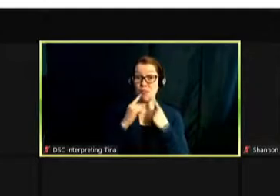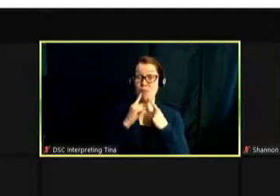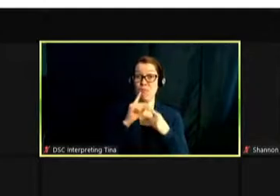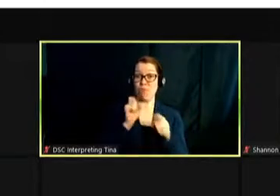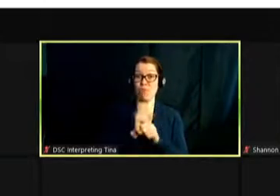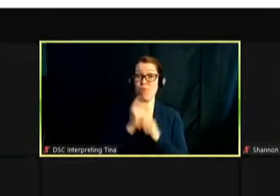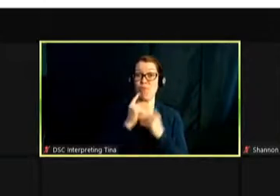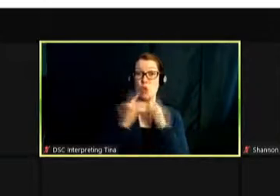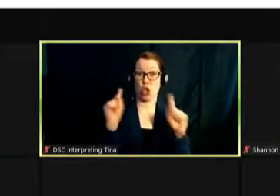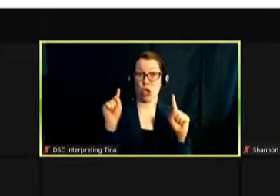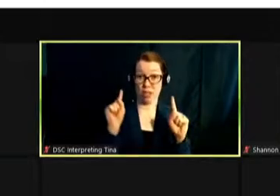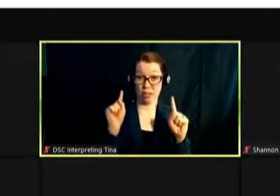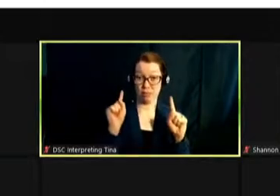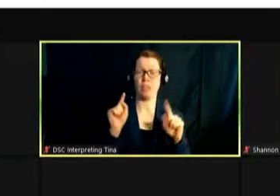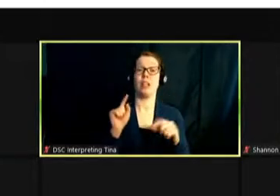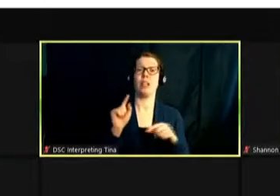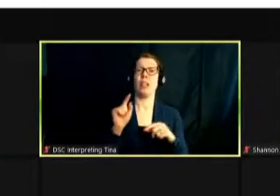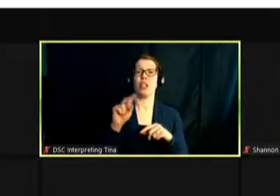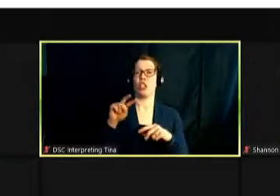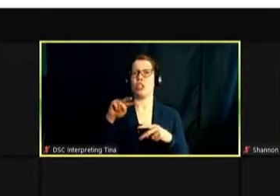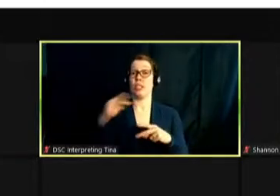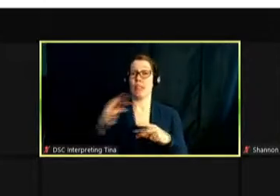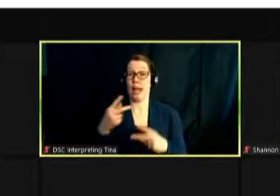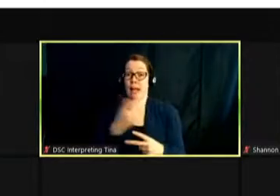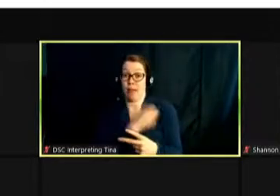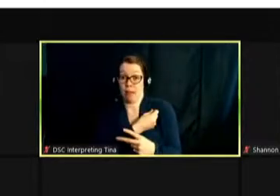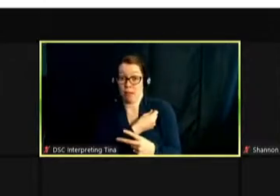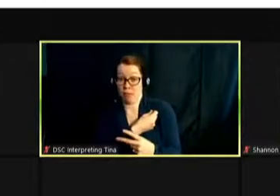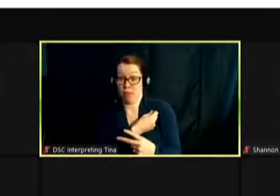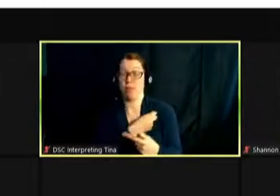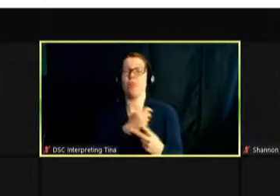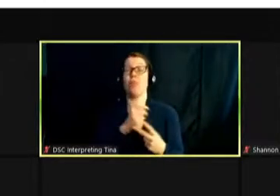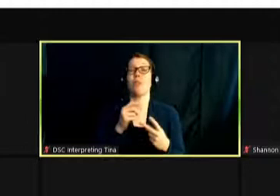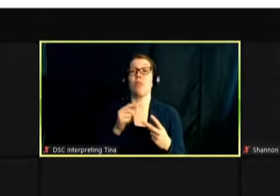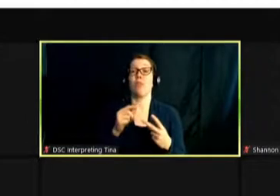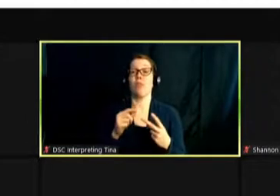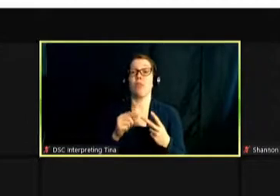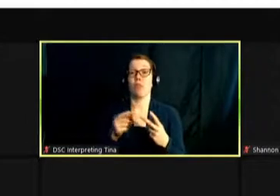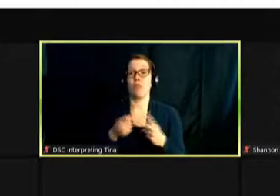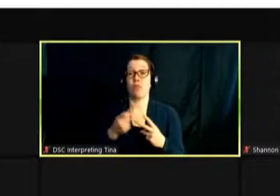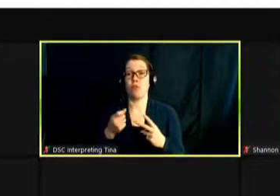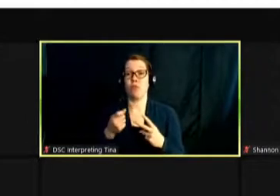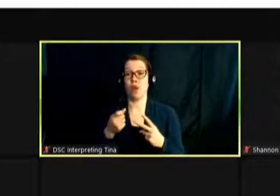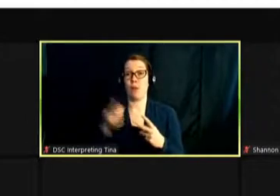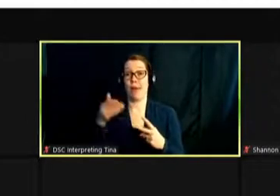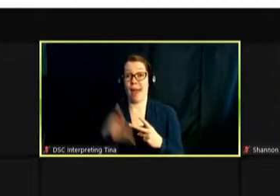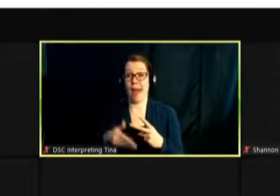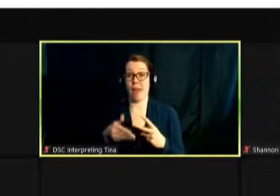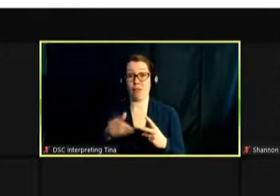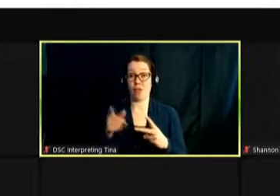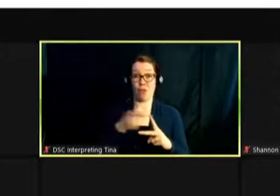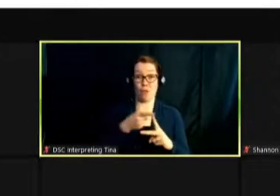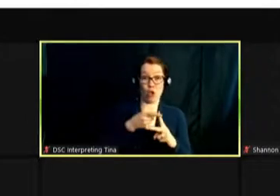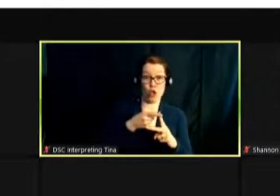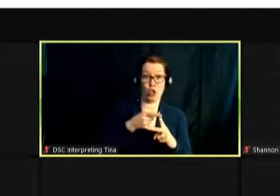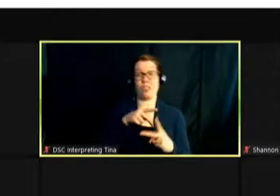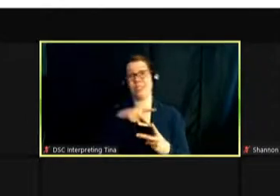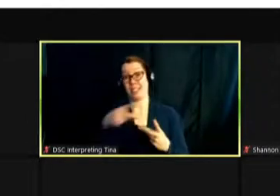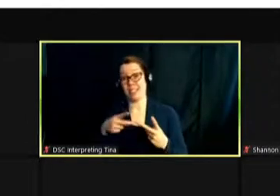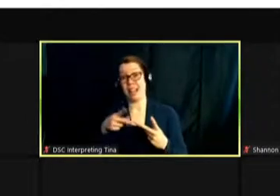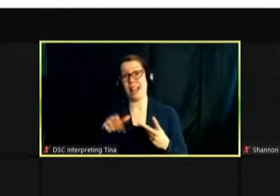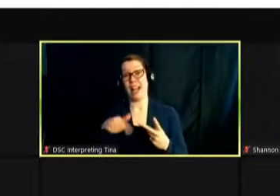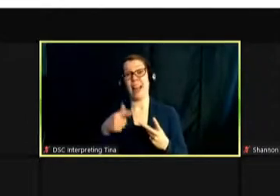your second dose, 21 for Pfizer, 28 for Moderna, after that first vaccination. Then it takes